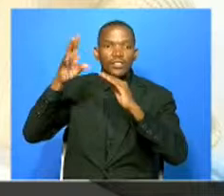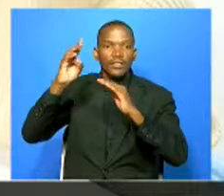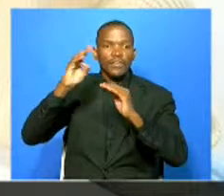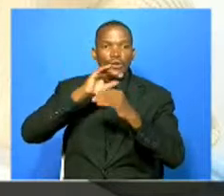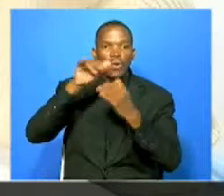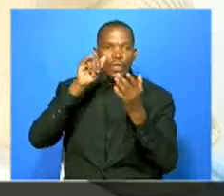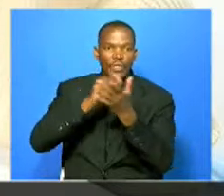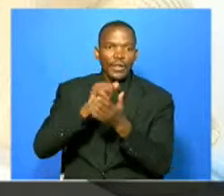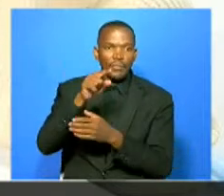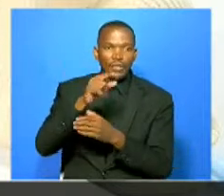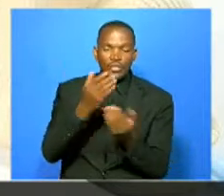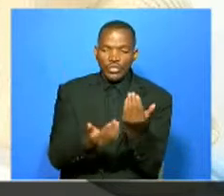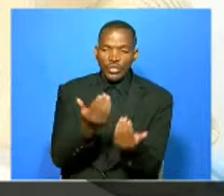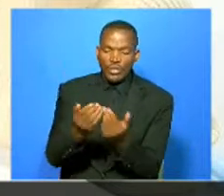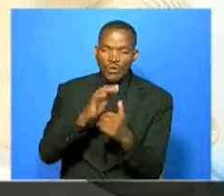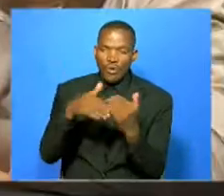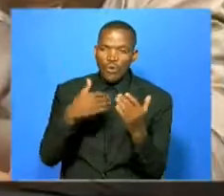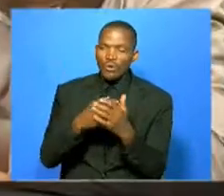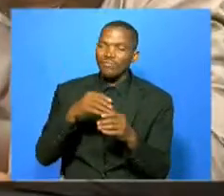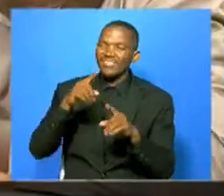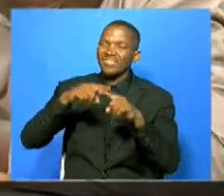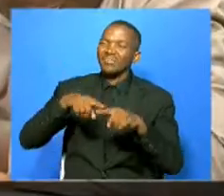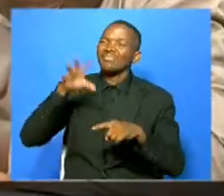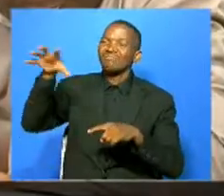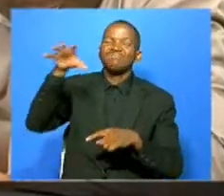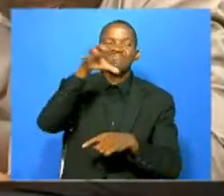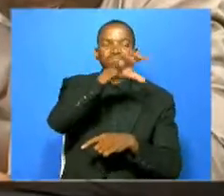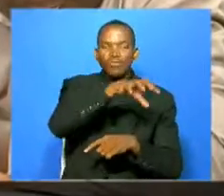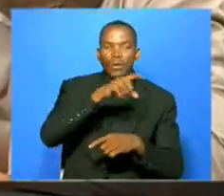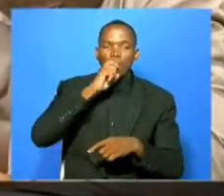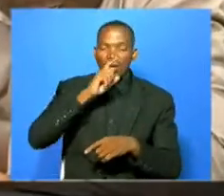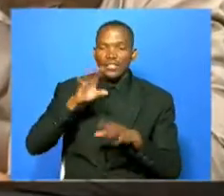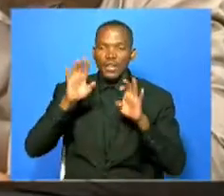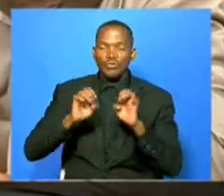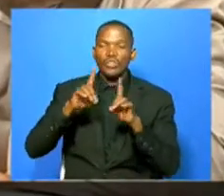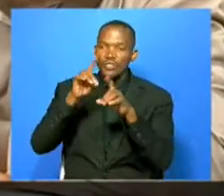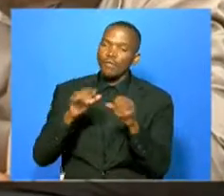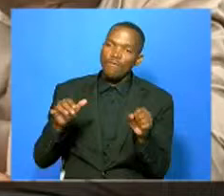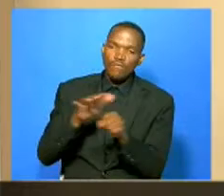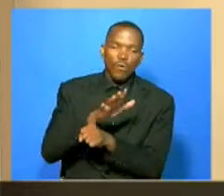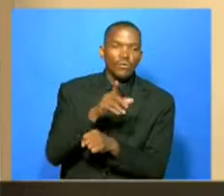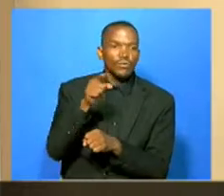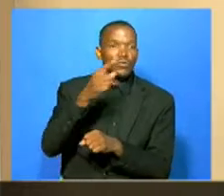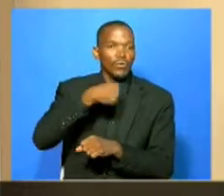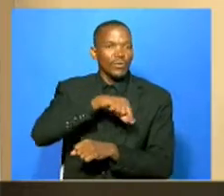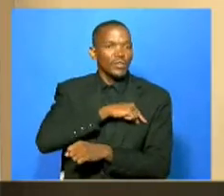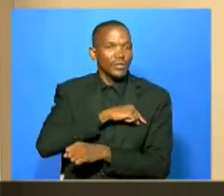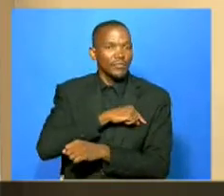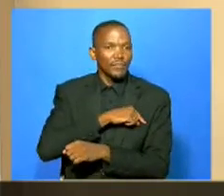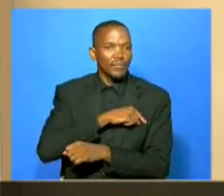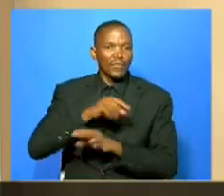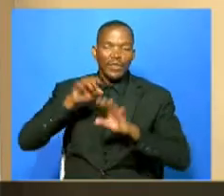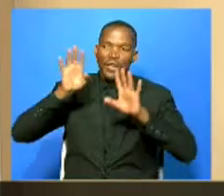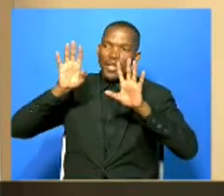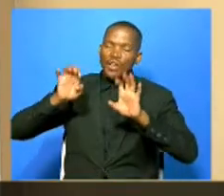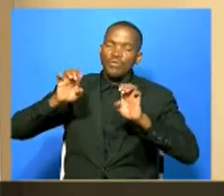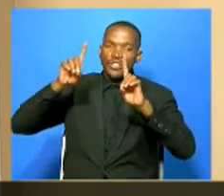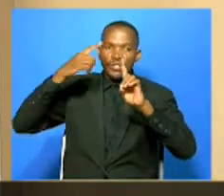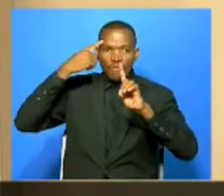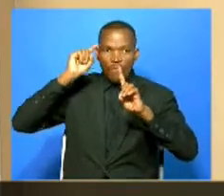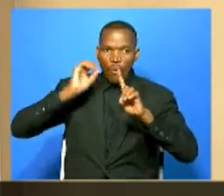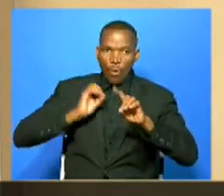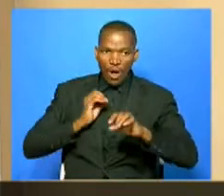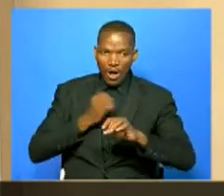ngwana mongwe le mongwe go sa kgathalese gore o ntlha efe ya lefatshe leno a kole thuto ya boleng. Thuto ya bana ba